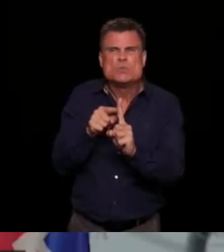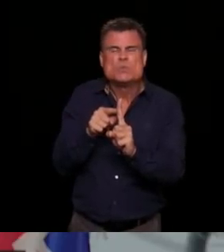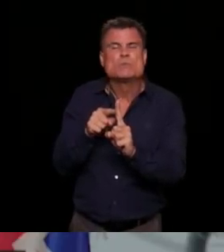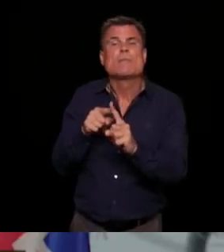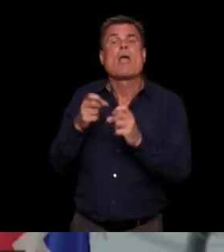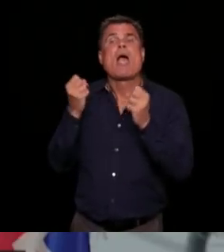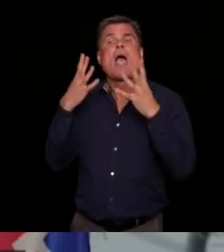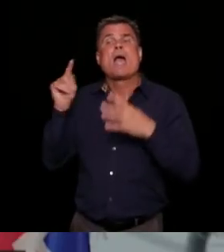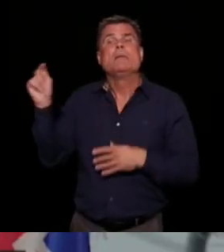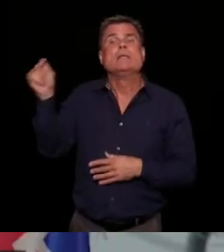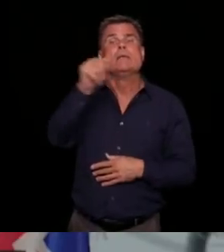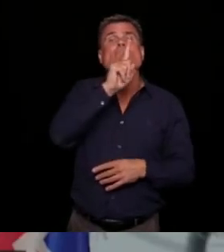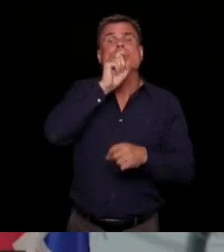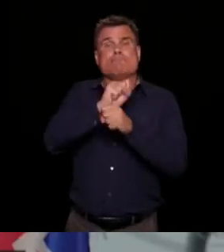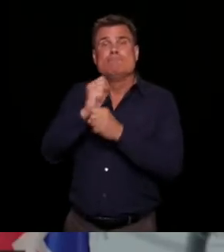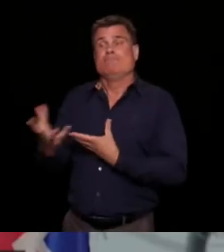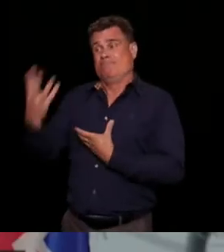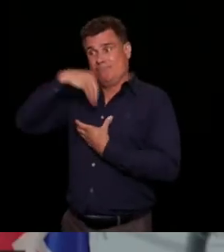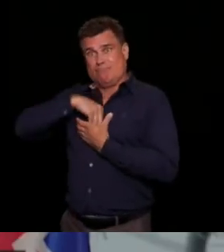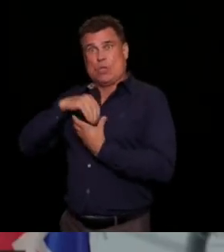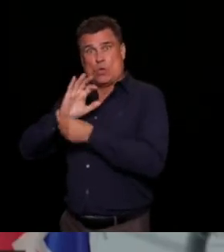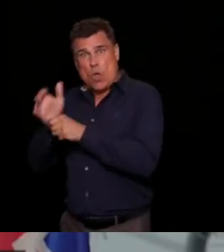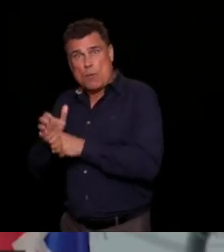pick up, really declines